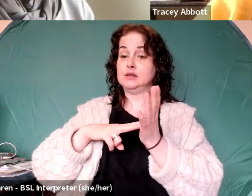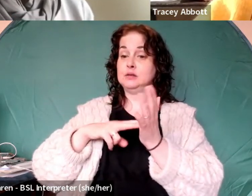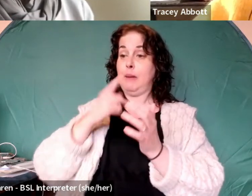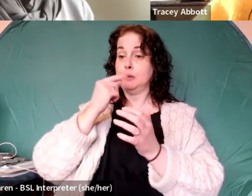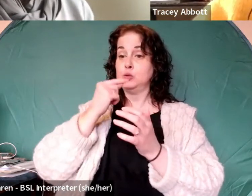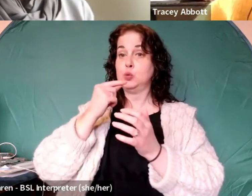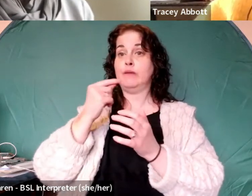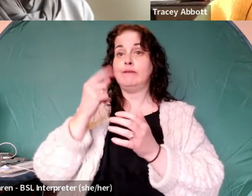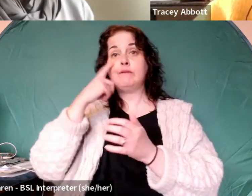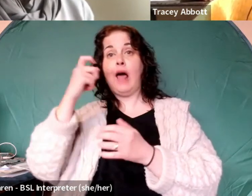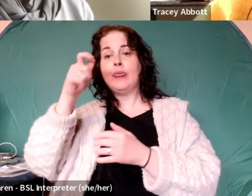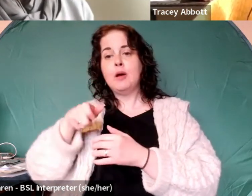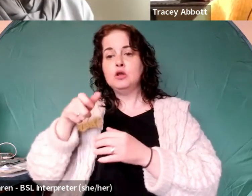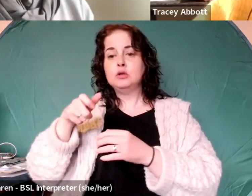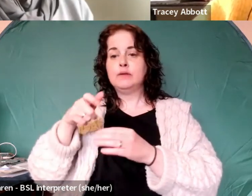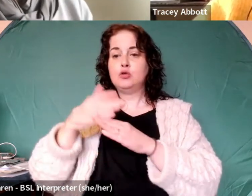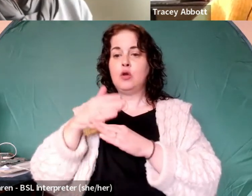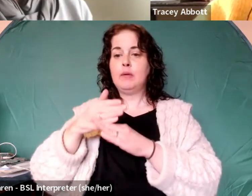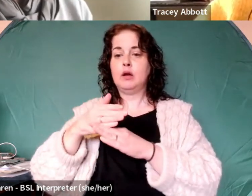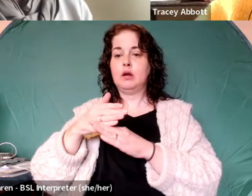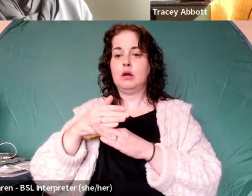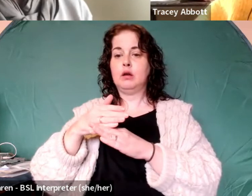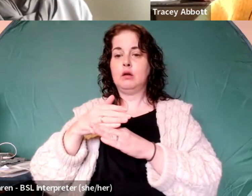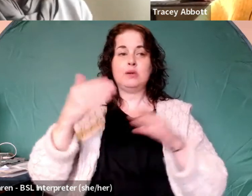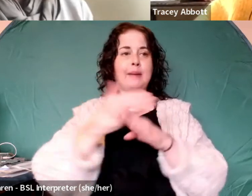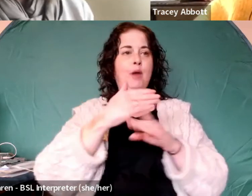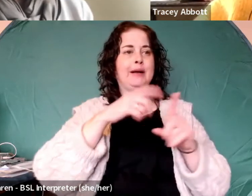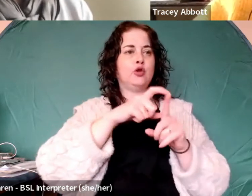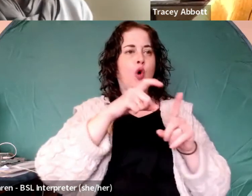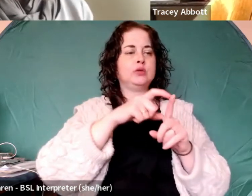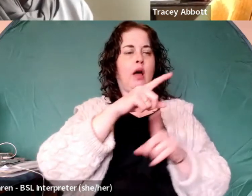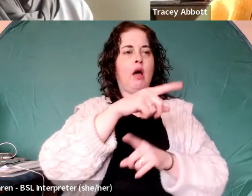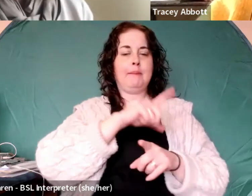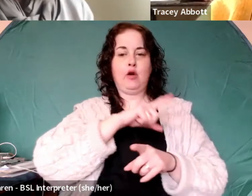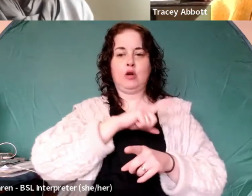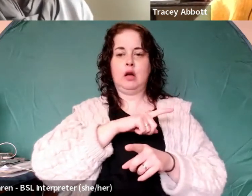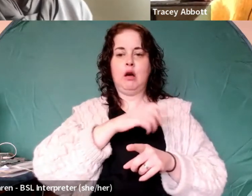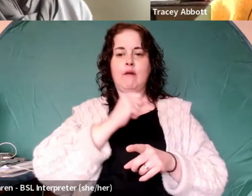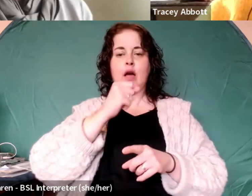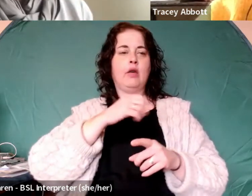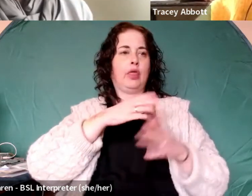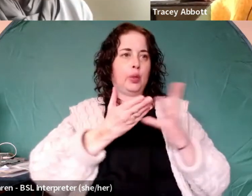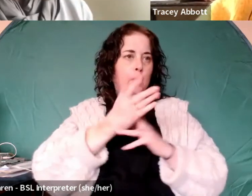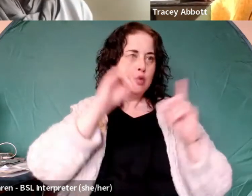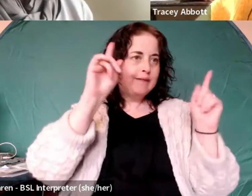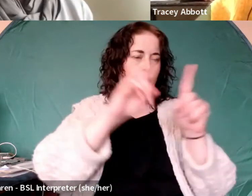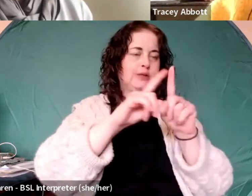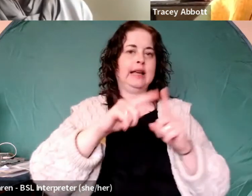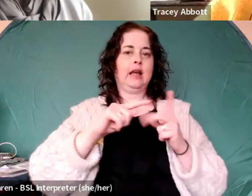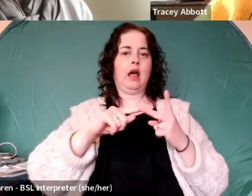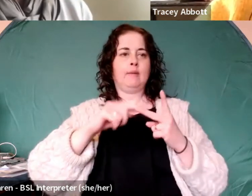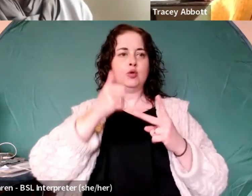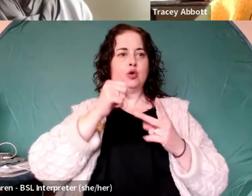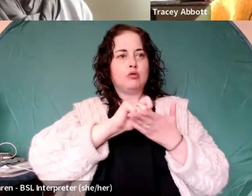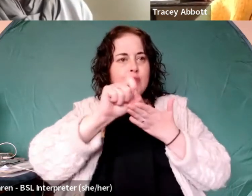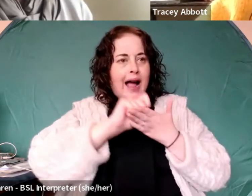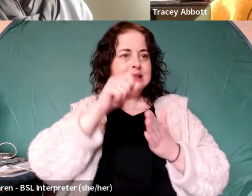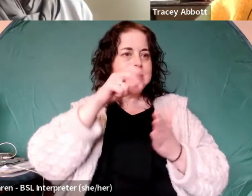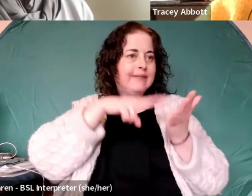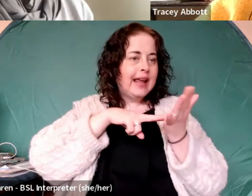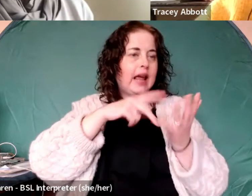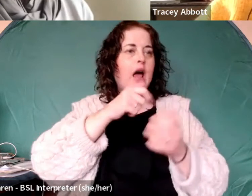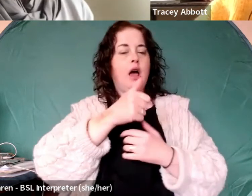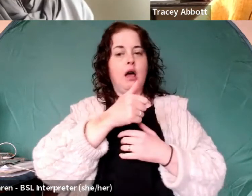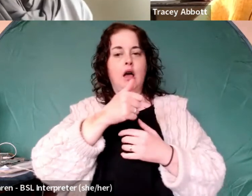to attract that person, I would end up employing my daughters, because they would have, I'm going through university and I'm really good at writing a CV and I'm